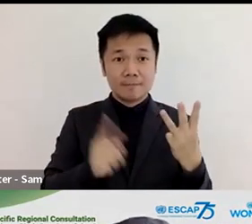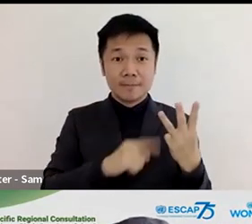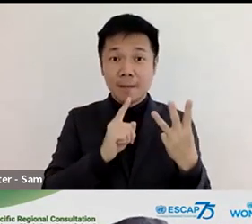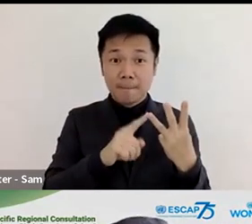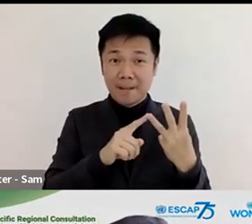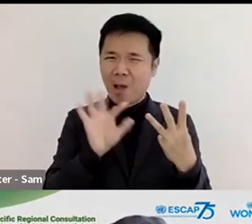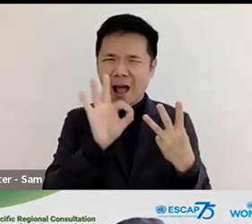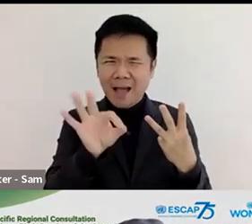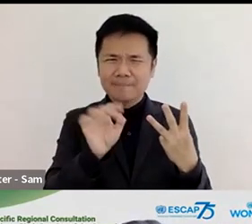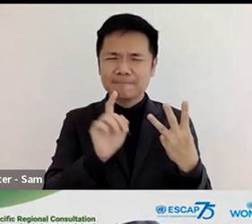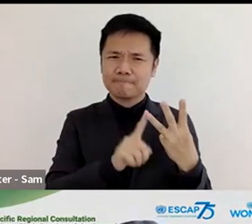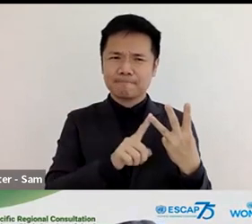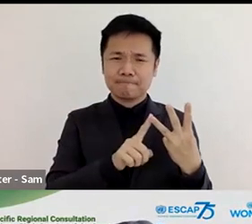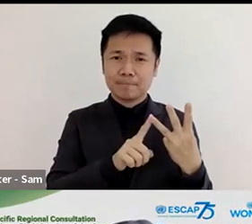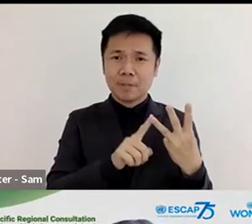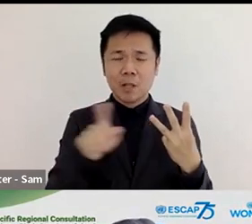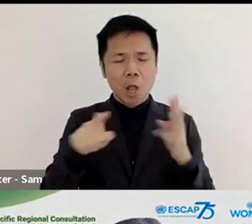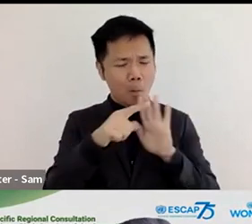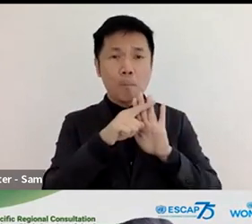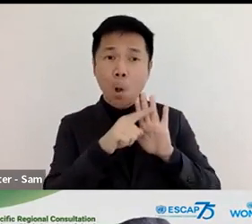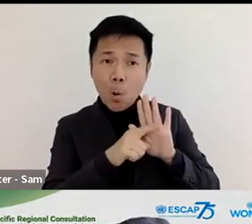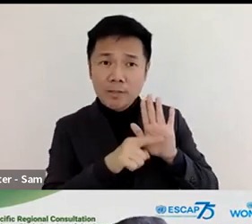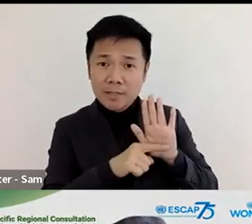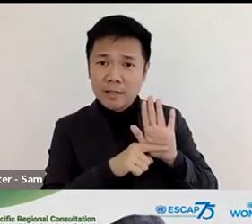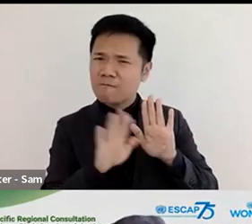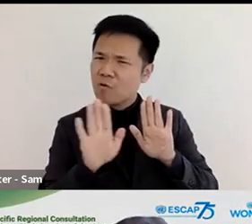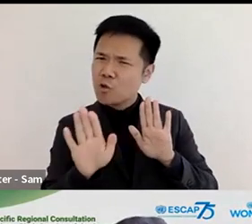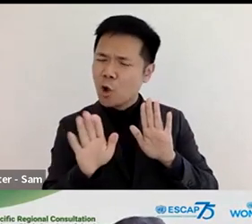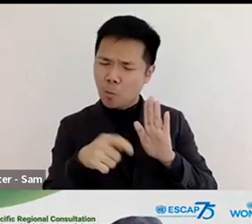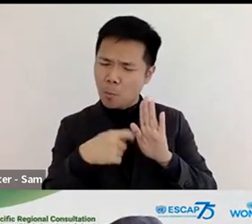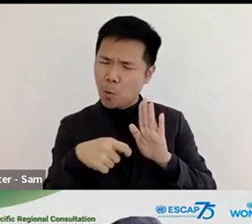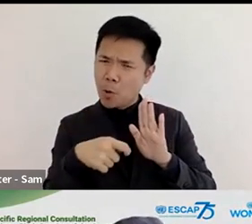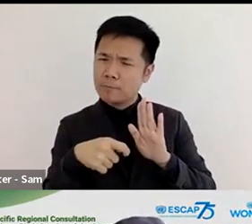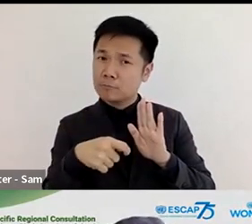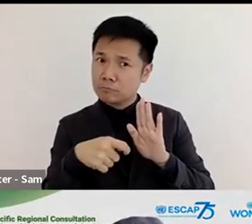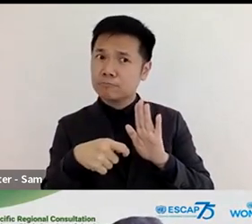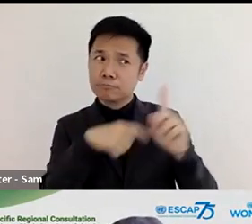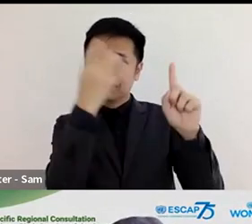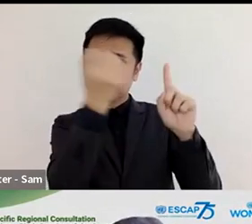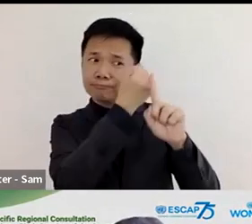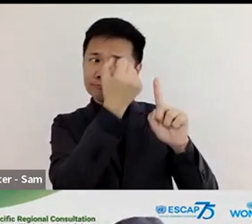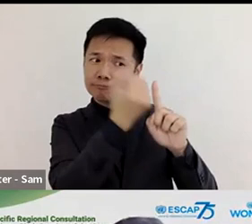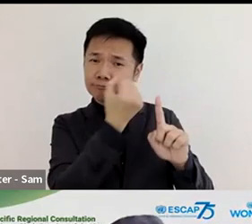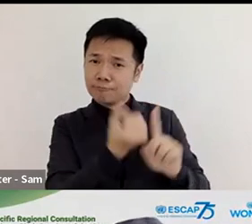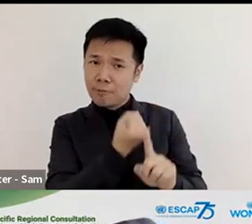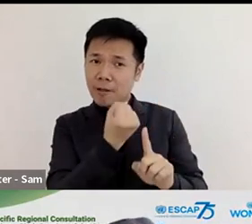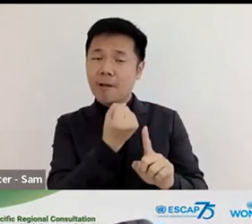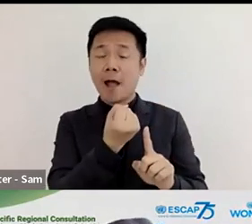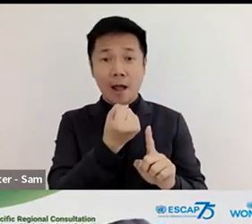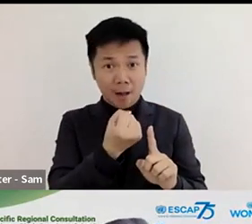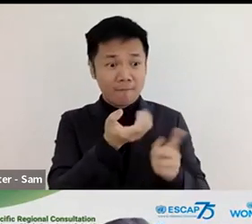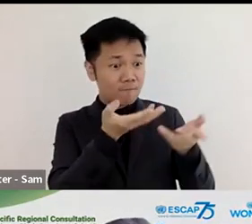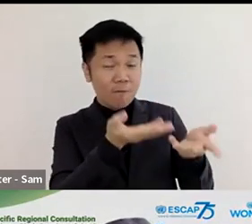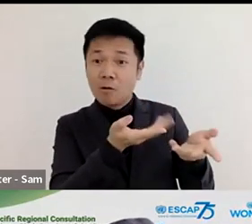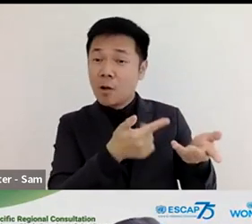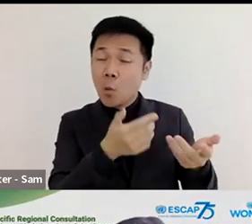question is, what policies and the programming approach have successfully promoted and supported women's